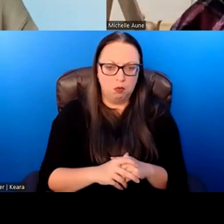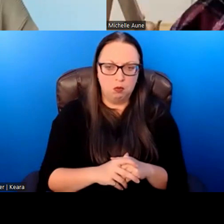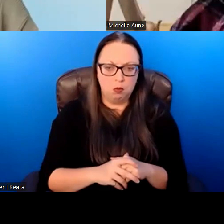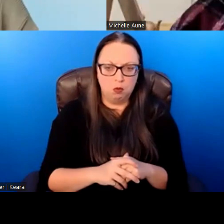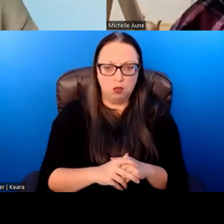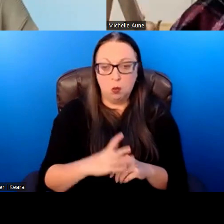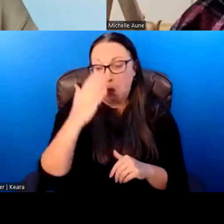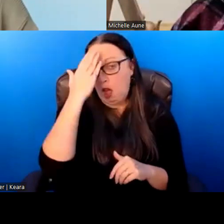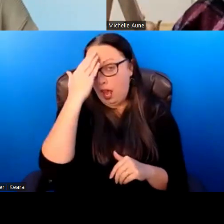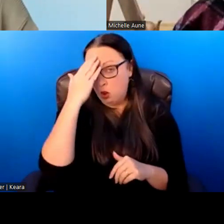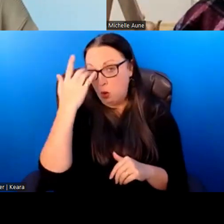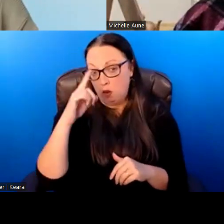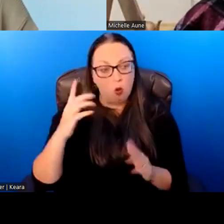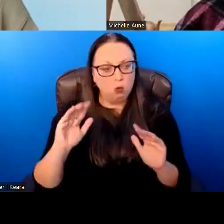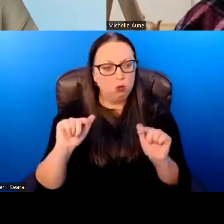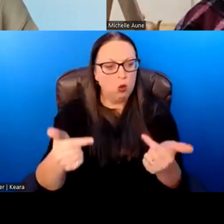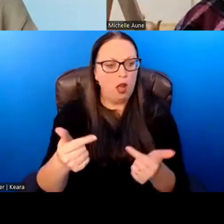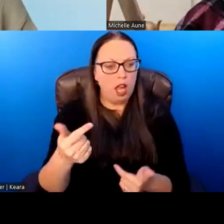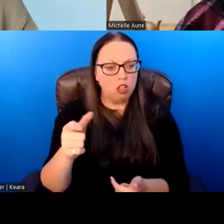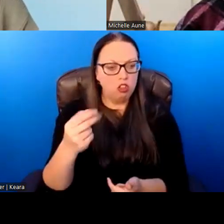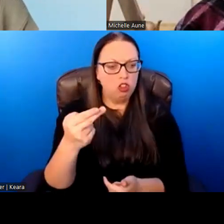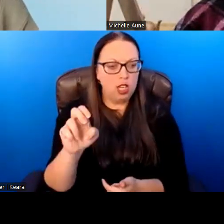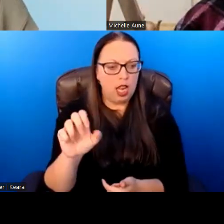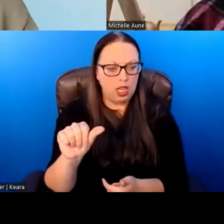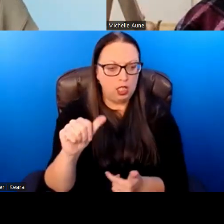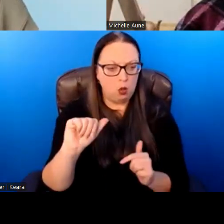I know for us, go ahead, Janae.